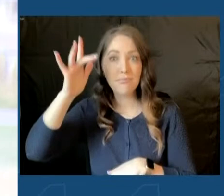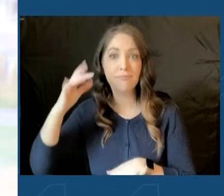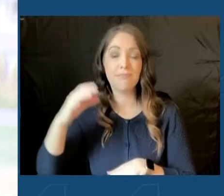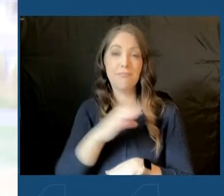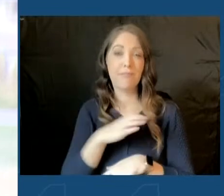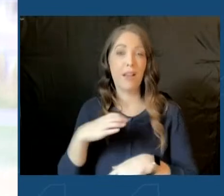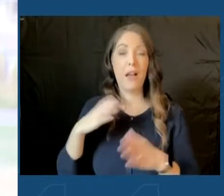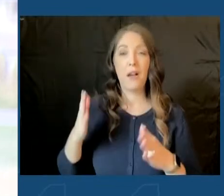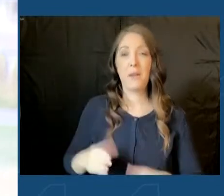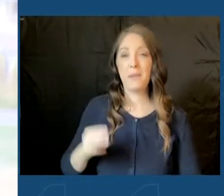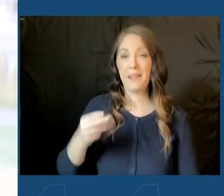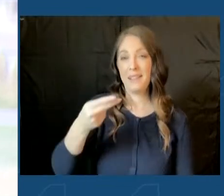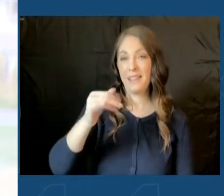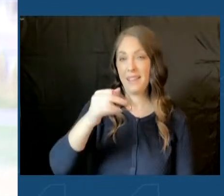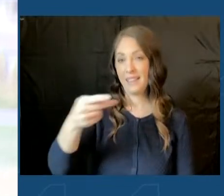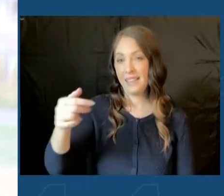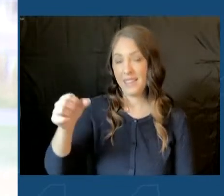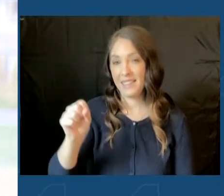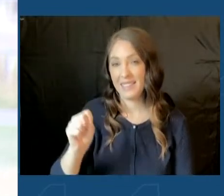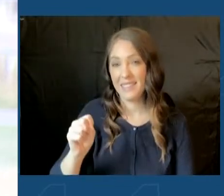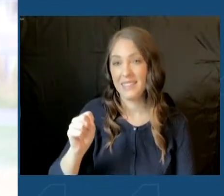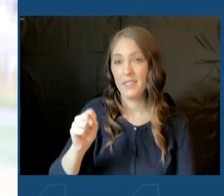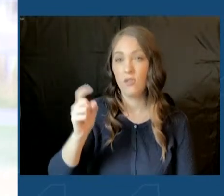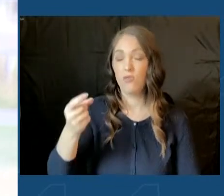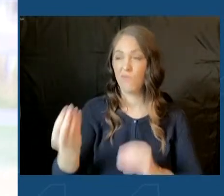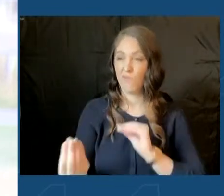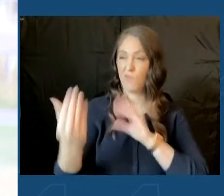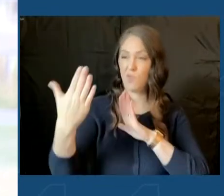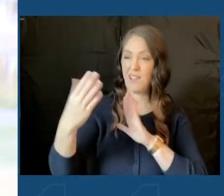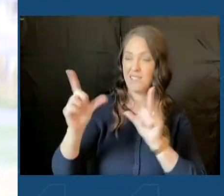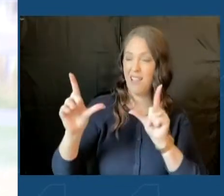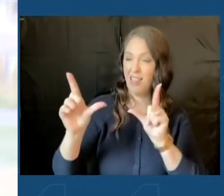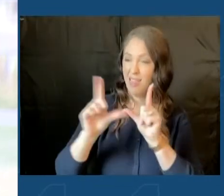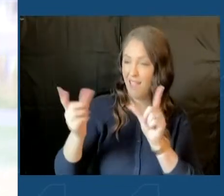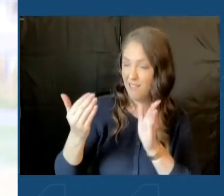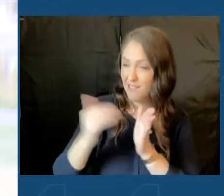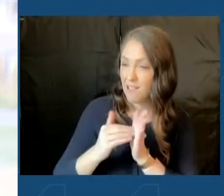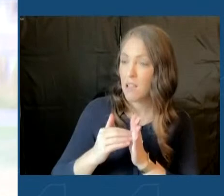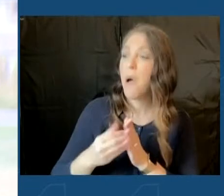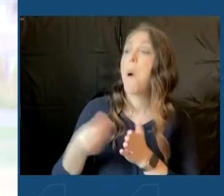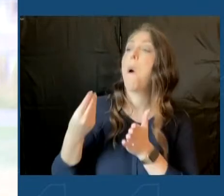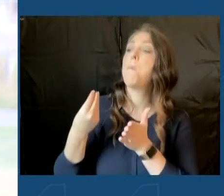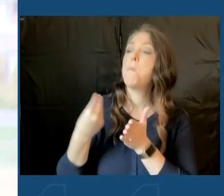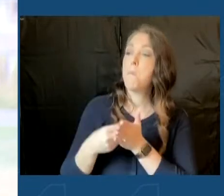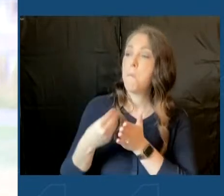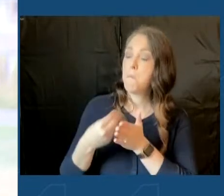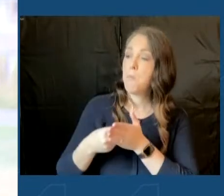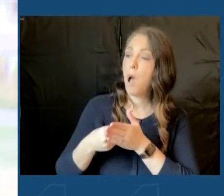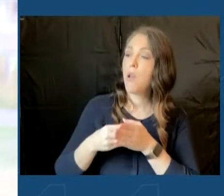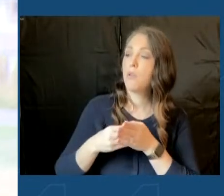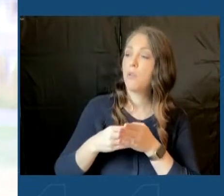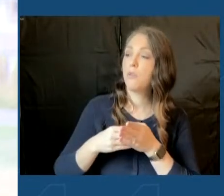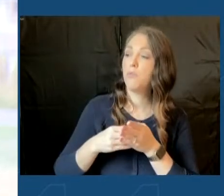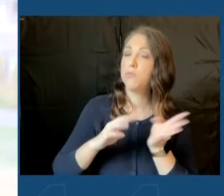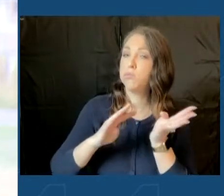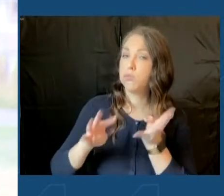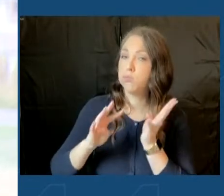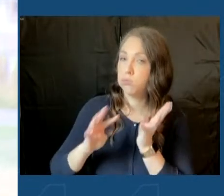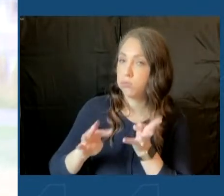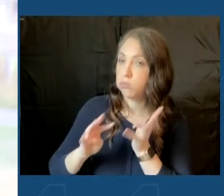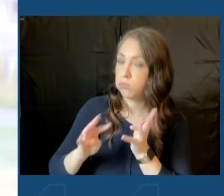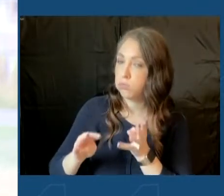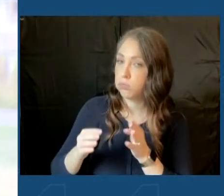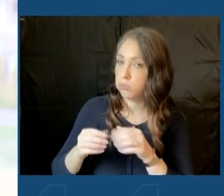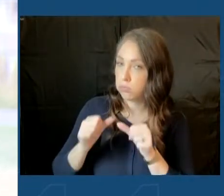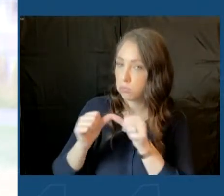to address the relicensing in a way that had a steady stream of money for Western New York's projects. But now